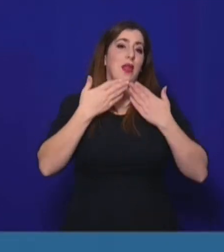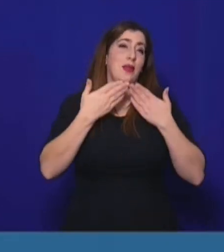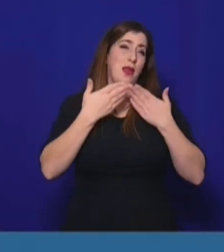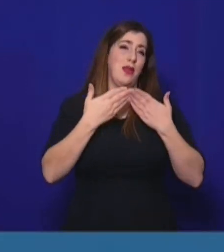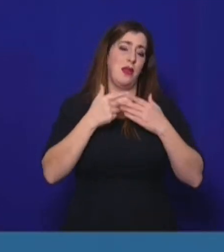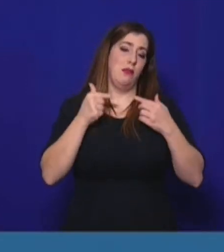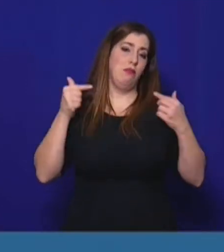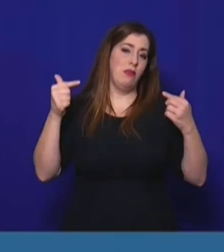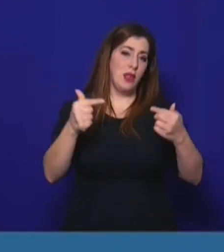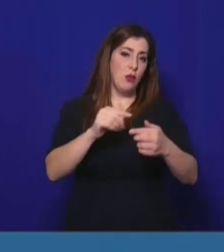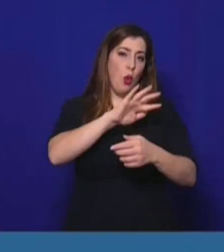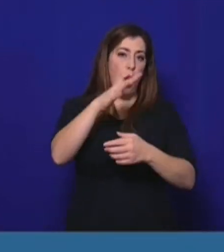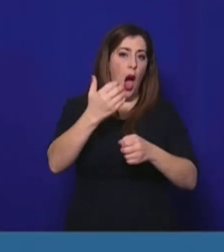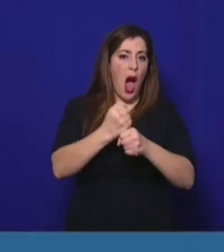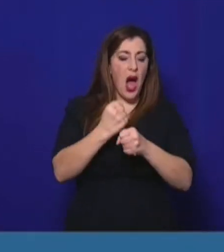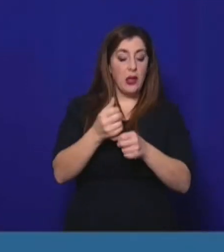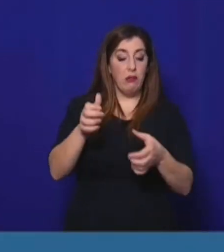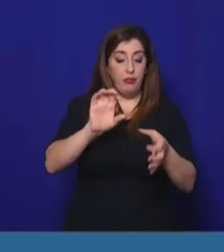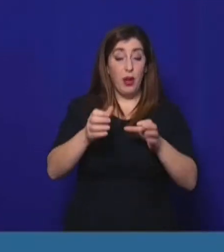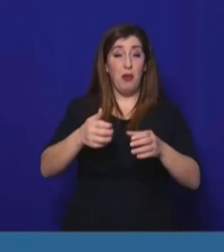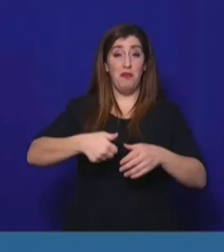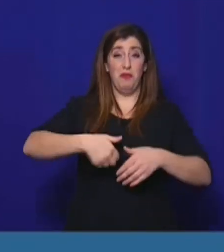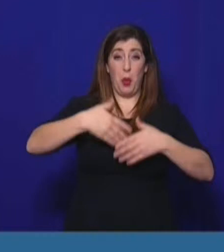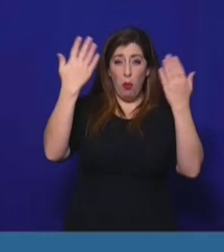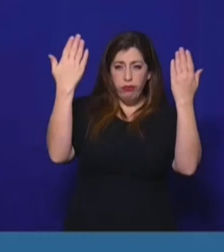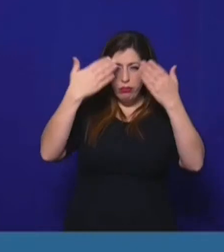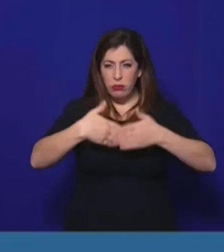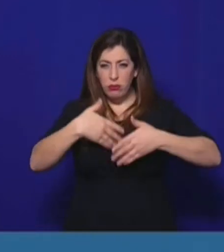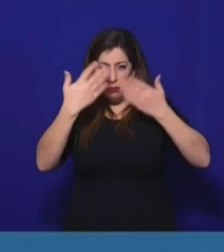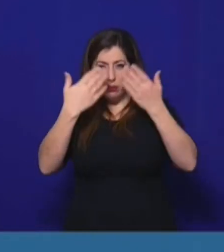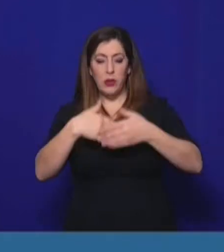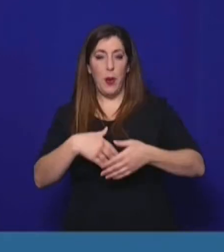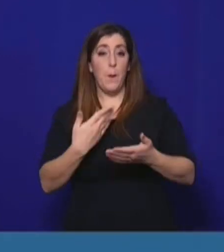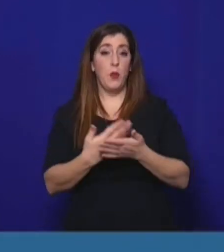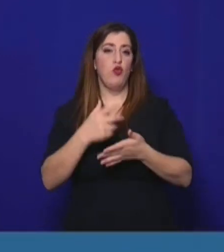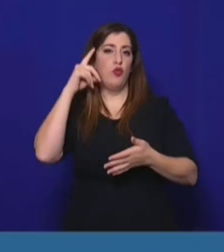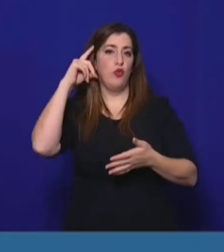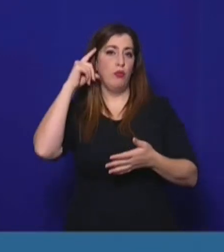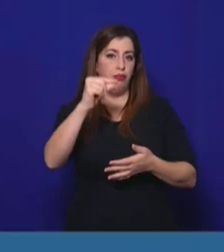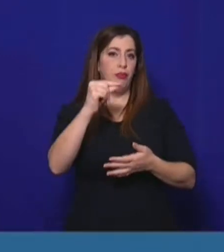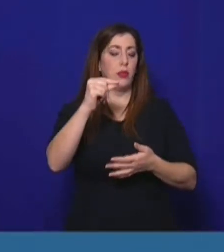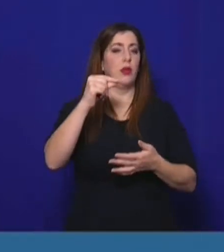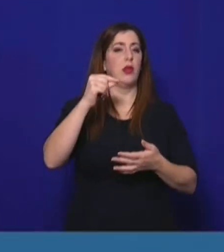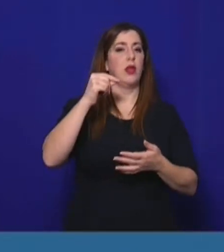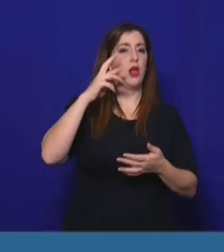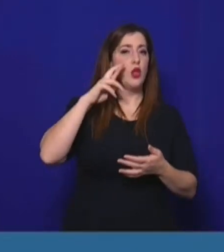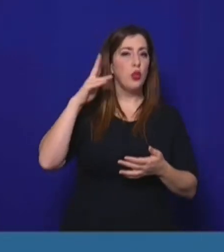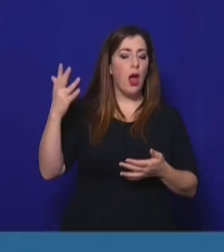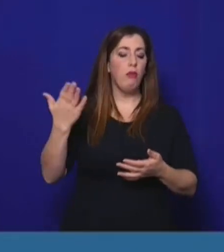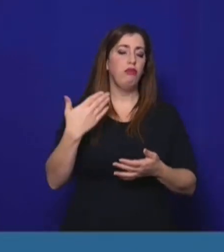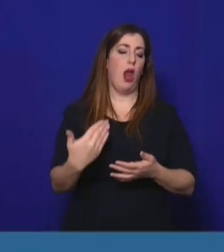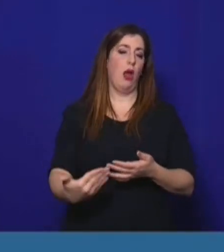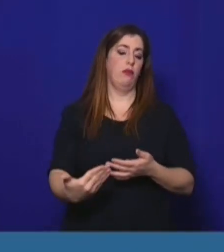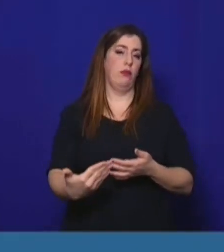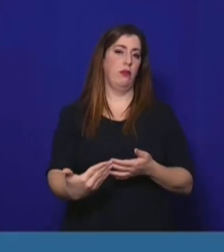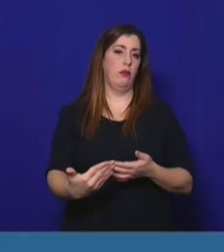nar ukoll bħal kulħadd biex propju nkun jistgħu waslulkom riżultati kemm jista' jkun malajr. Però nappellawlkom biex